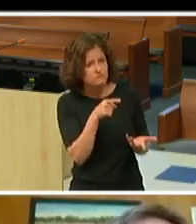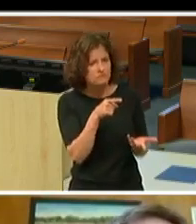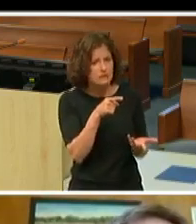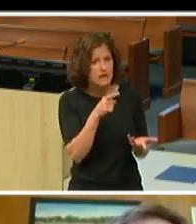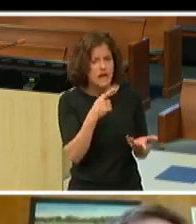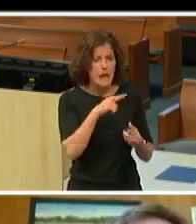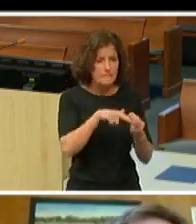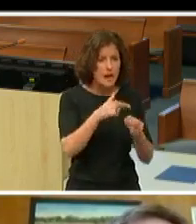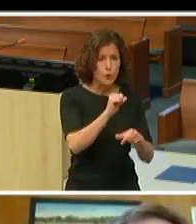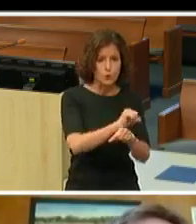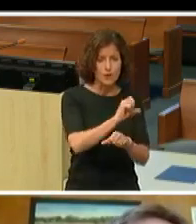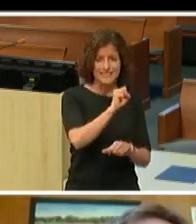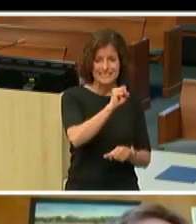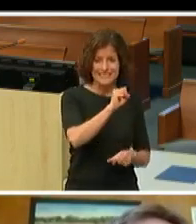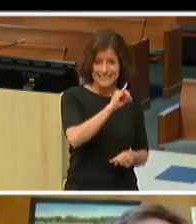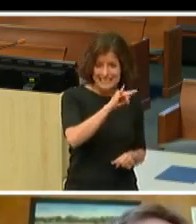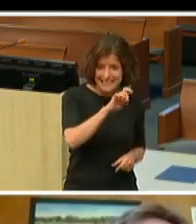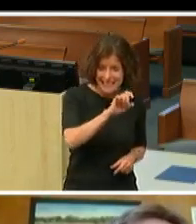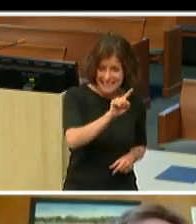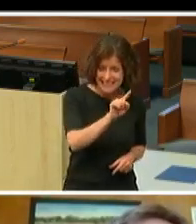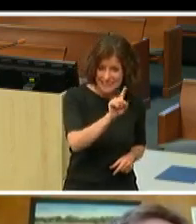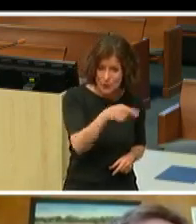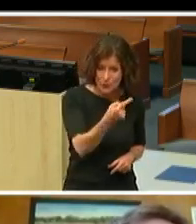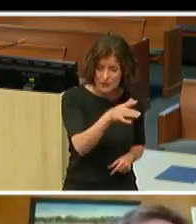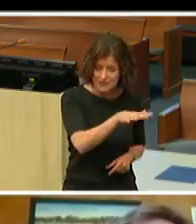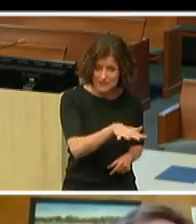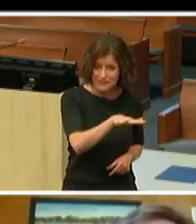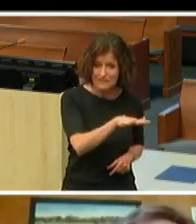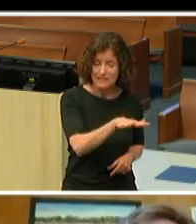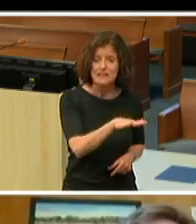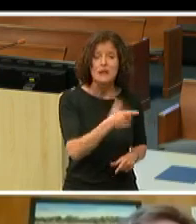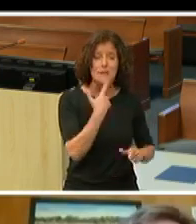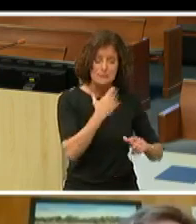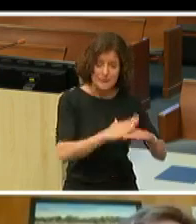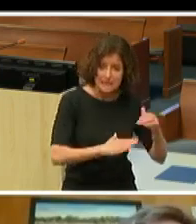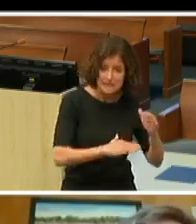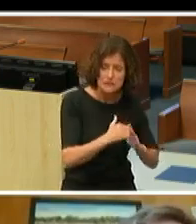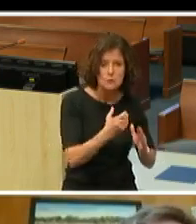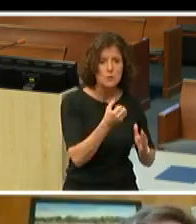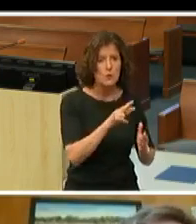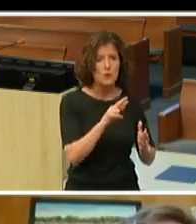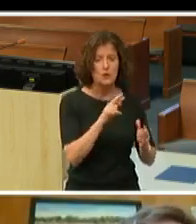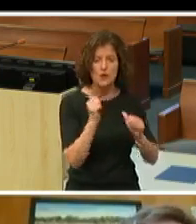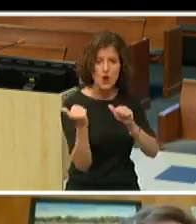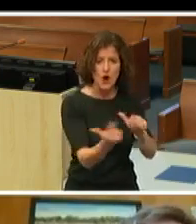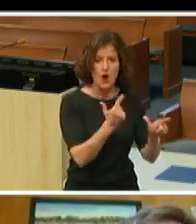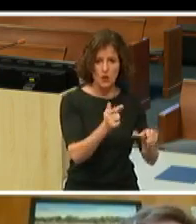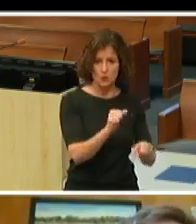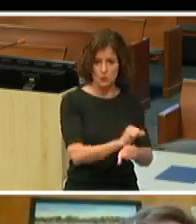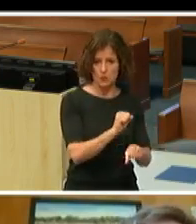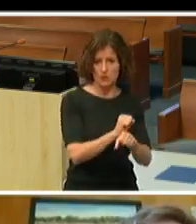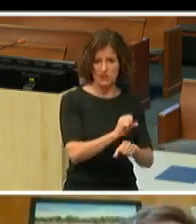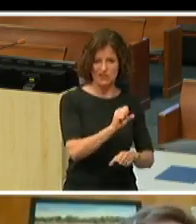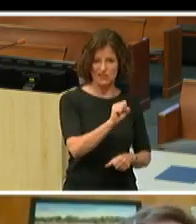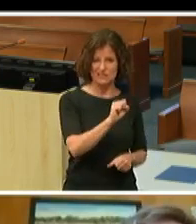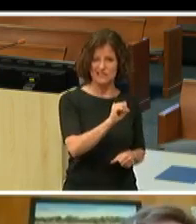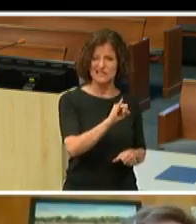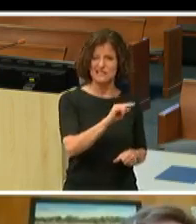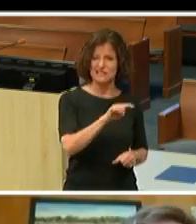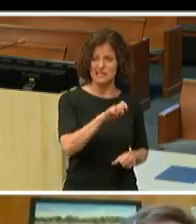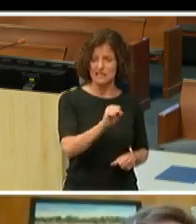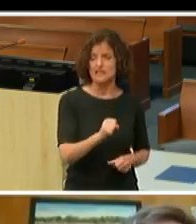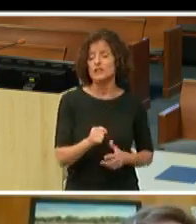work sites Yes. that are mm-hmm. specifically building, or does that Yes. all work sites? Well, right now,